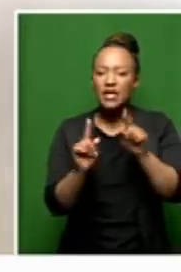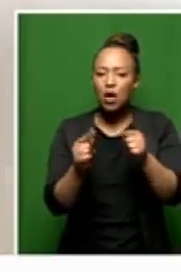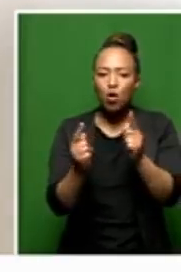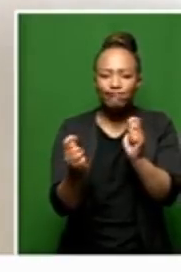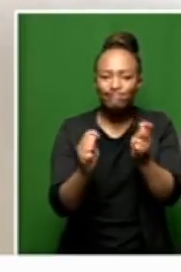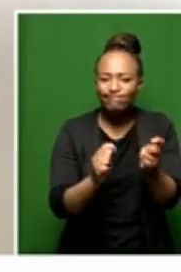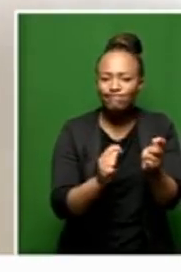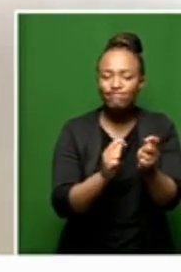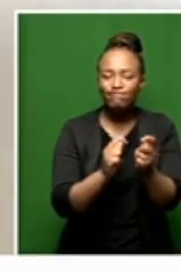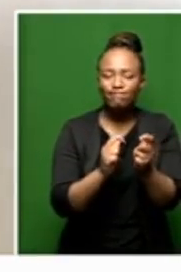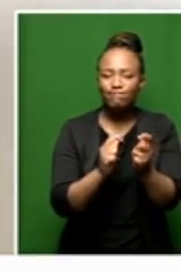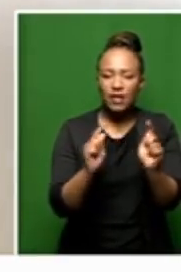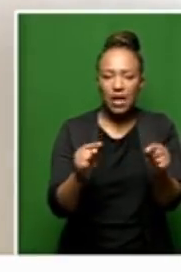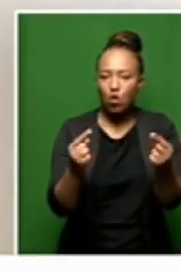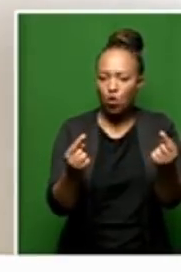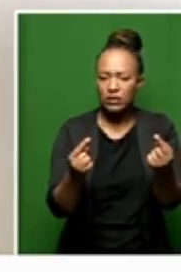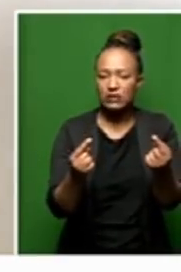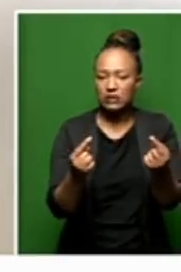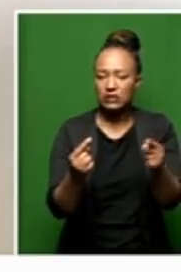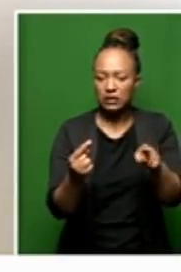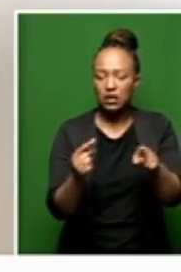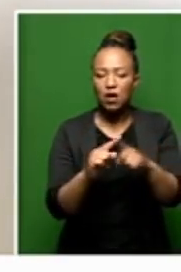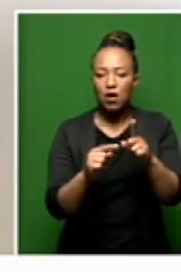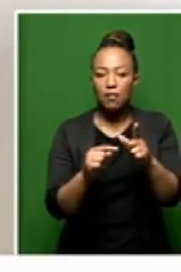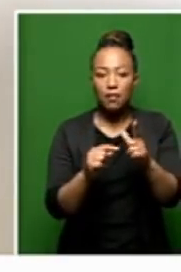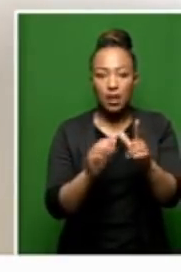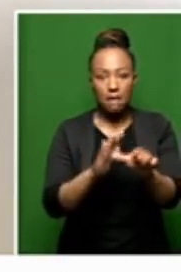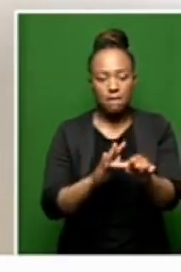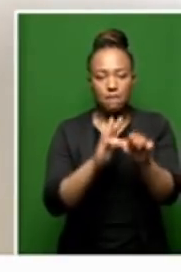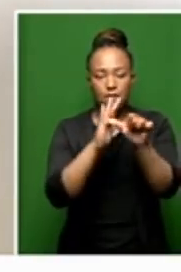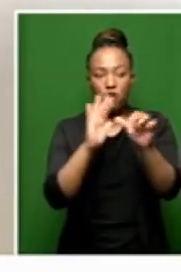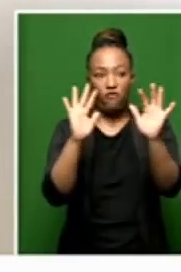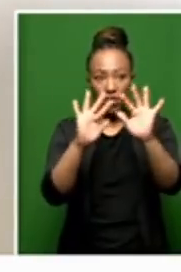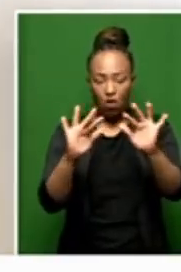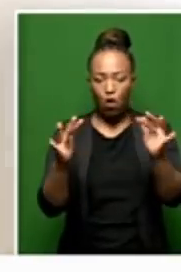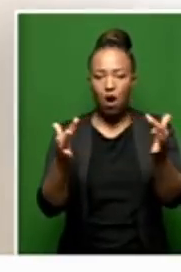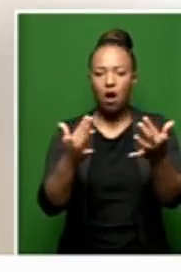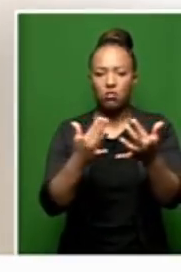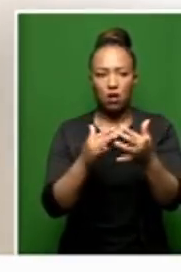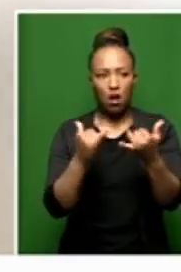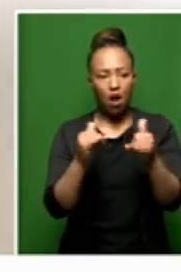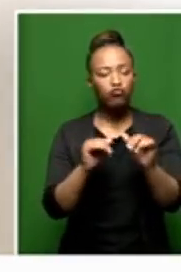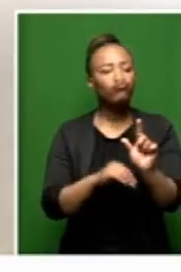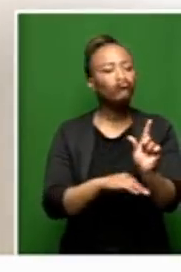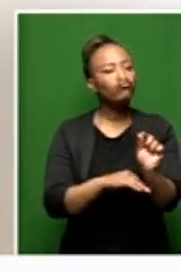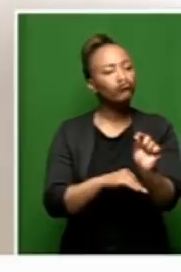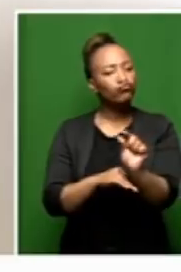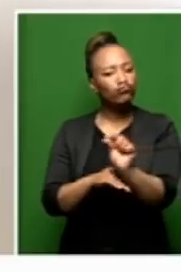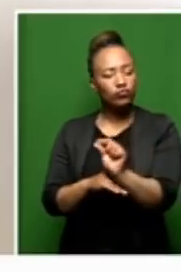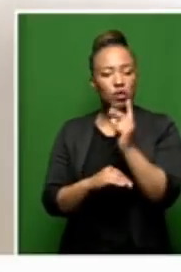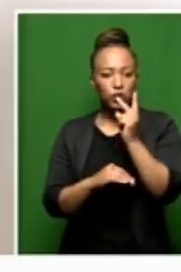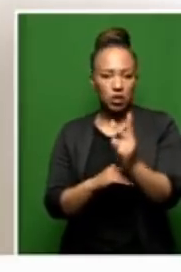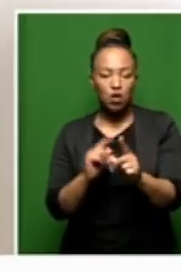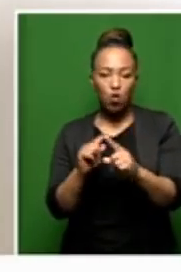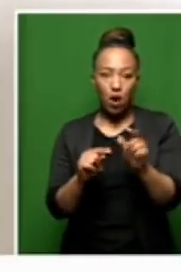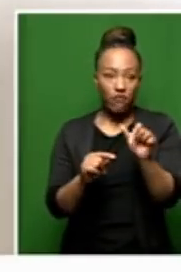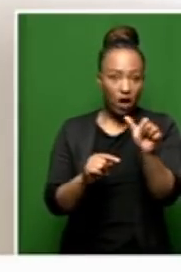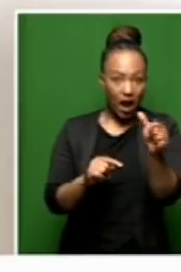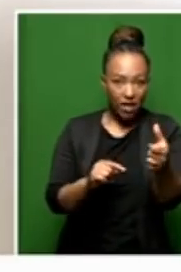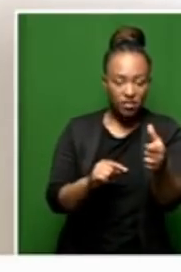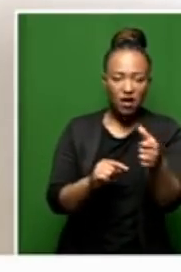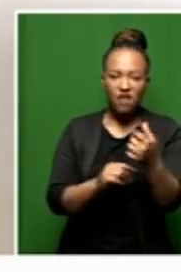that much, which is also importantly for the whole world to watch, because that's the only way we can come out of the fourth or the other waves